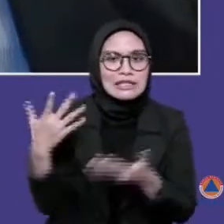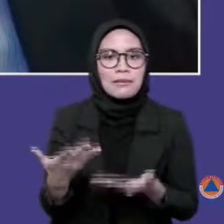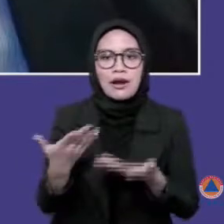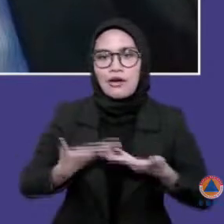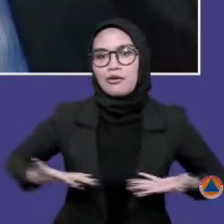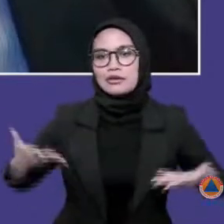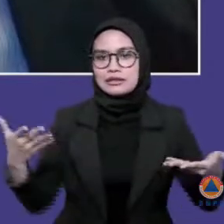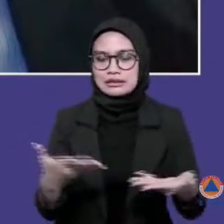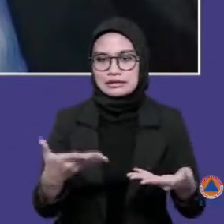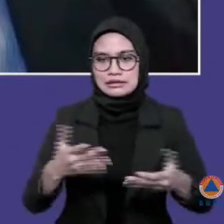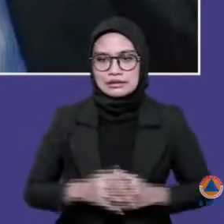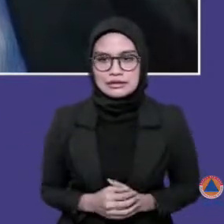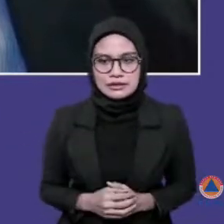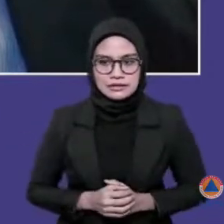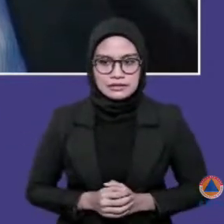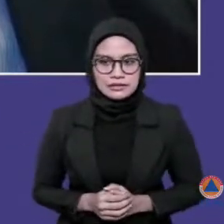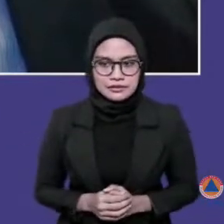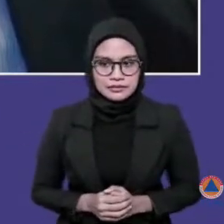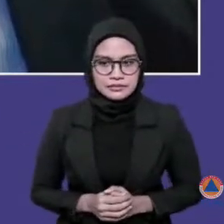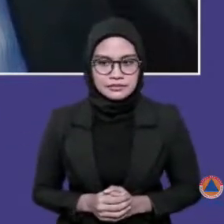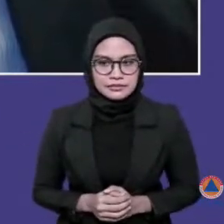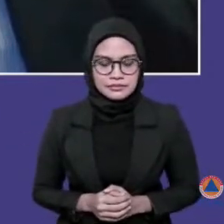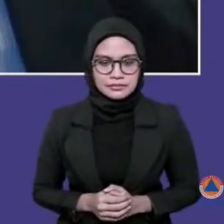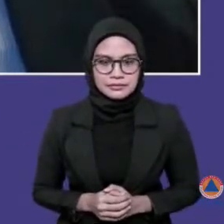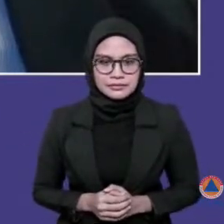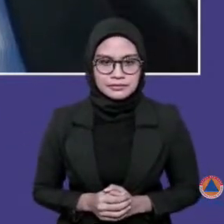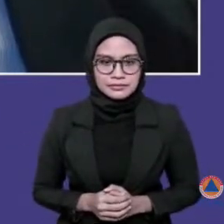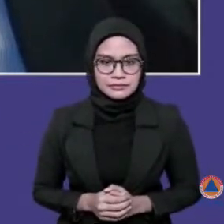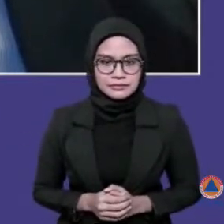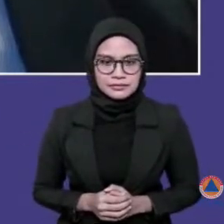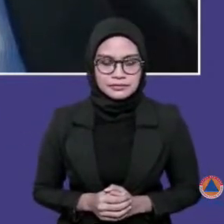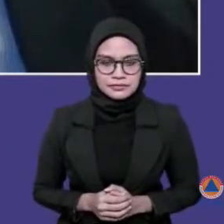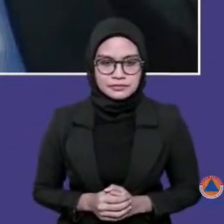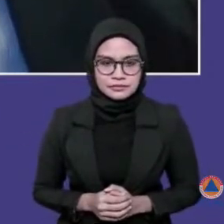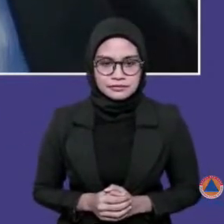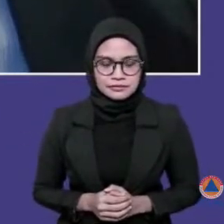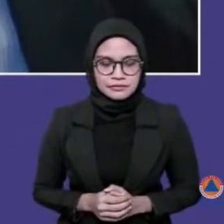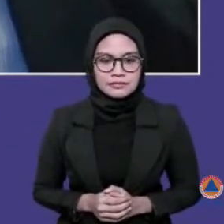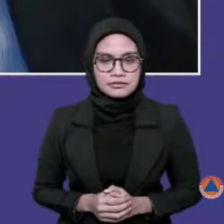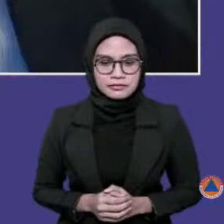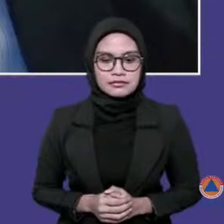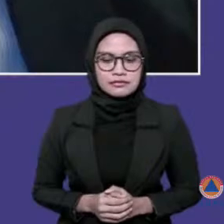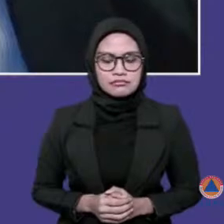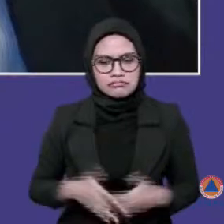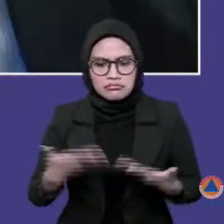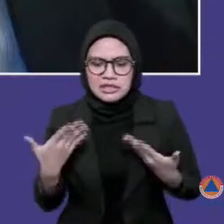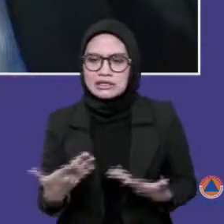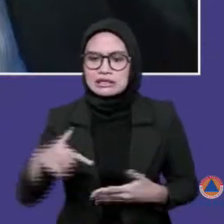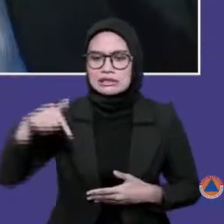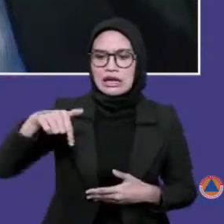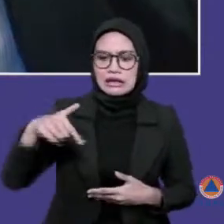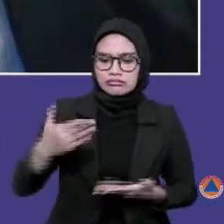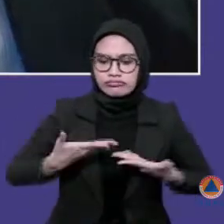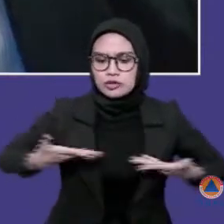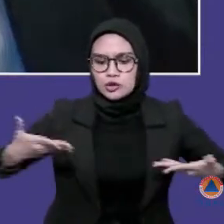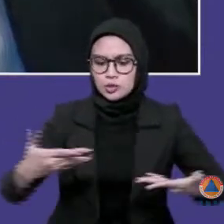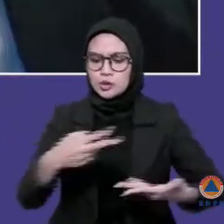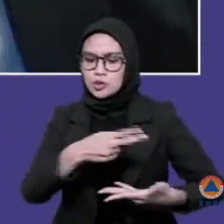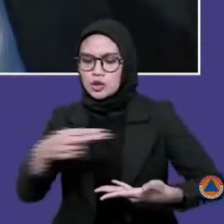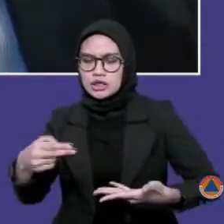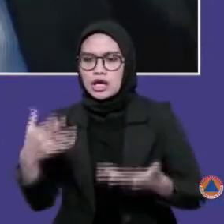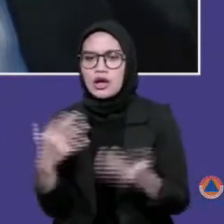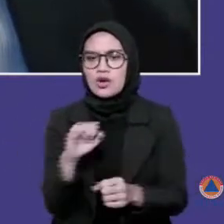the year, Professor, and we've appreciated you giving us regular updates on the pandemic situation in